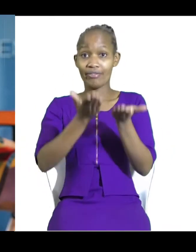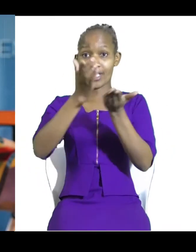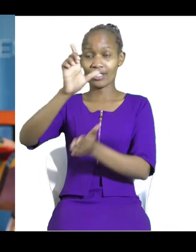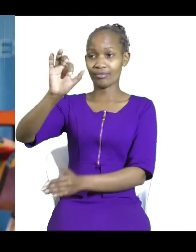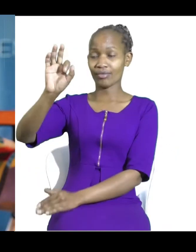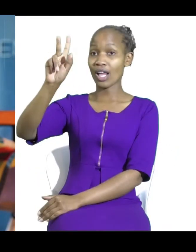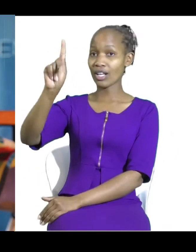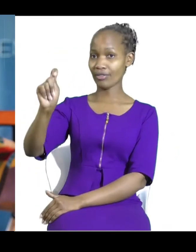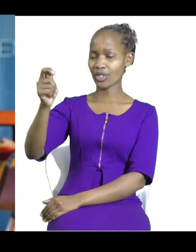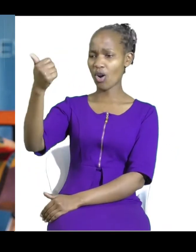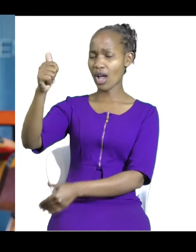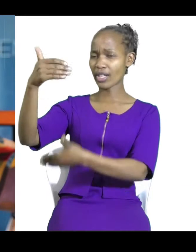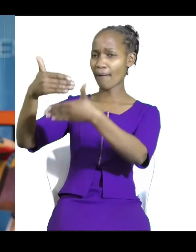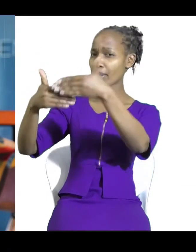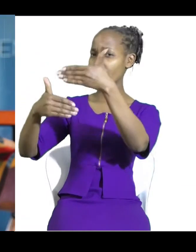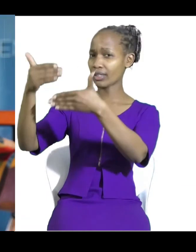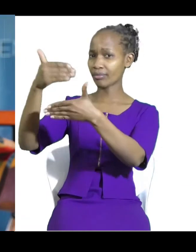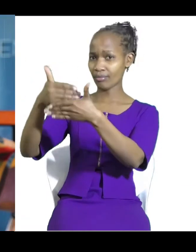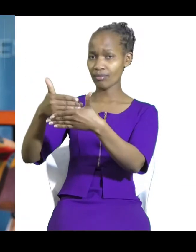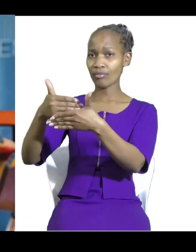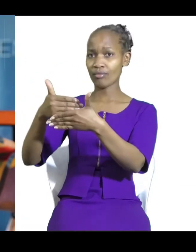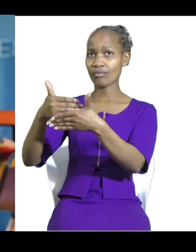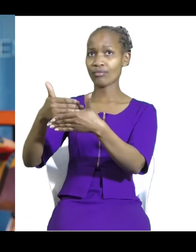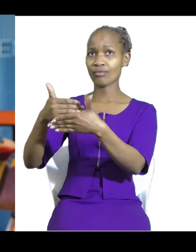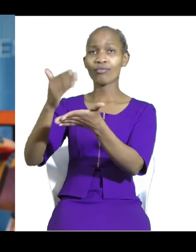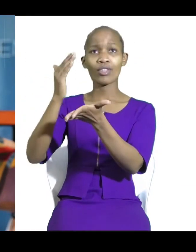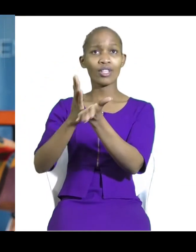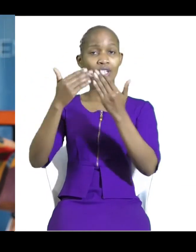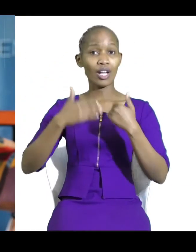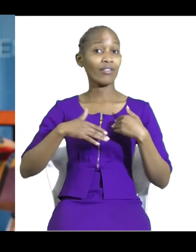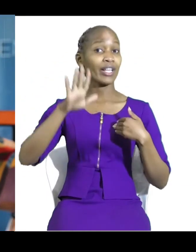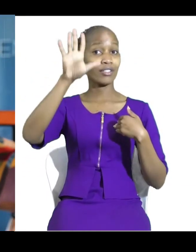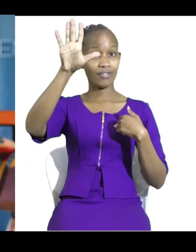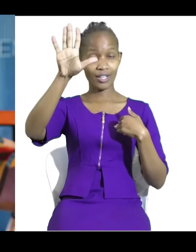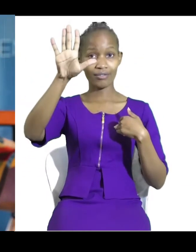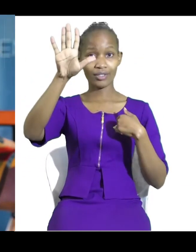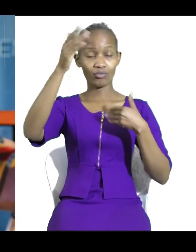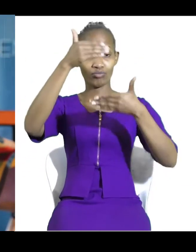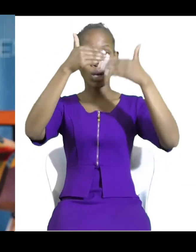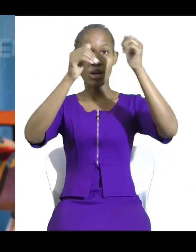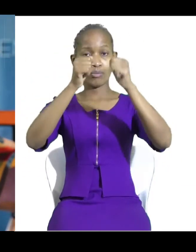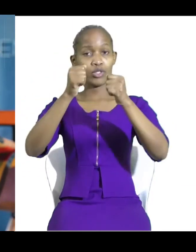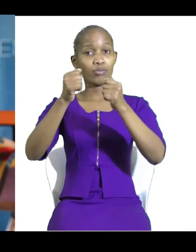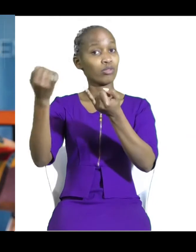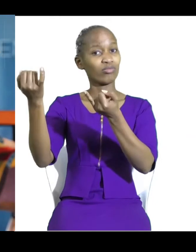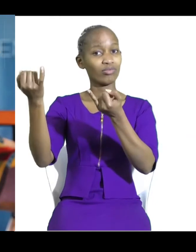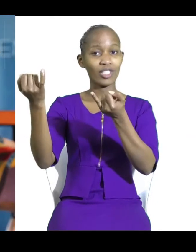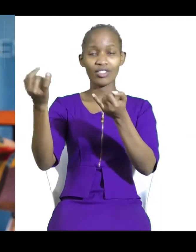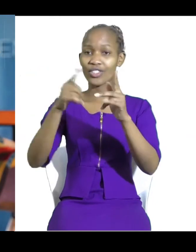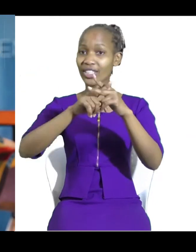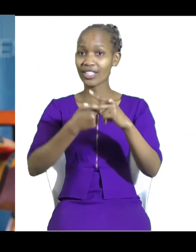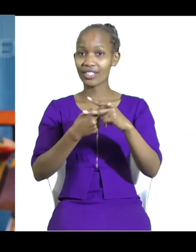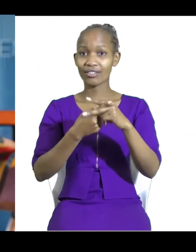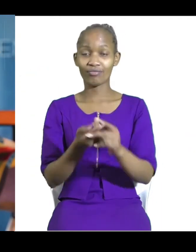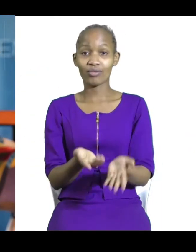lift or any building that has five floors is where you can introduce a lift. So you